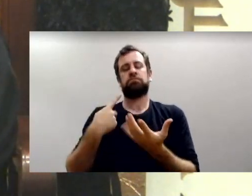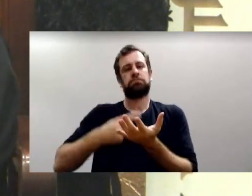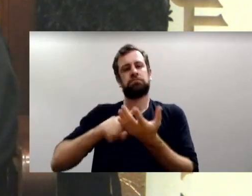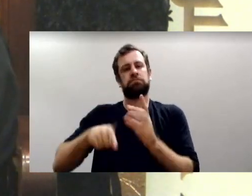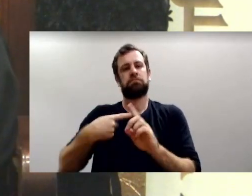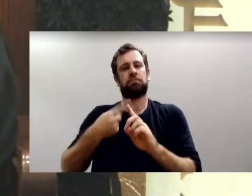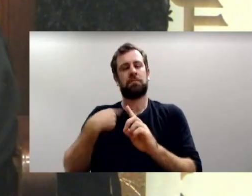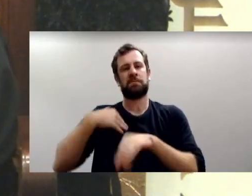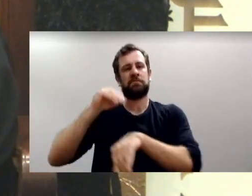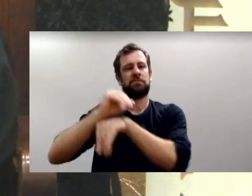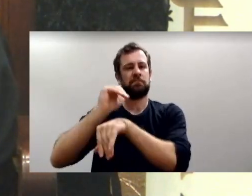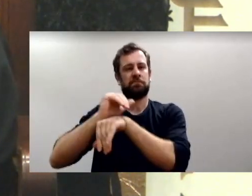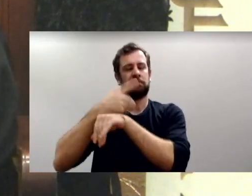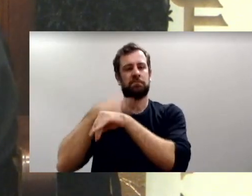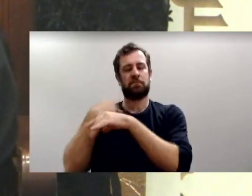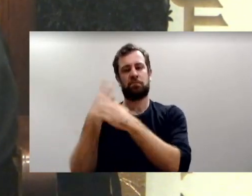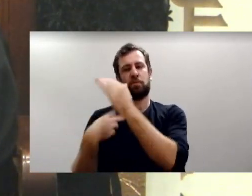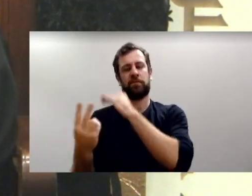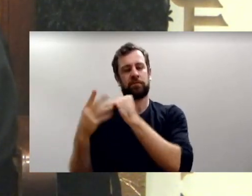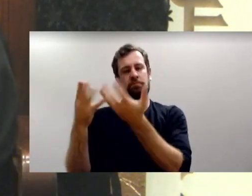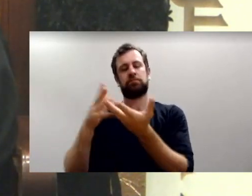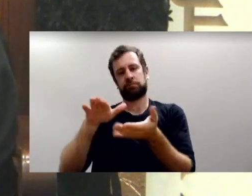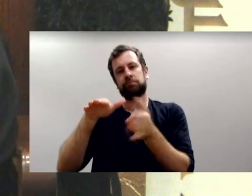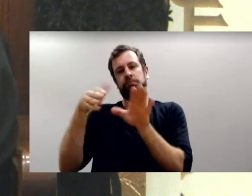Mustafa sallallahu alayhi wa alayhi wa sallam.